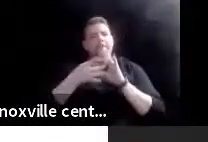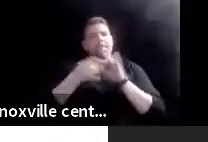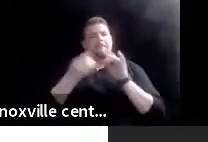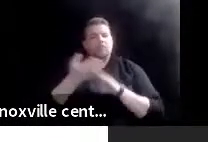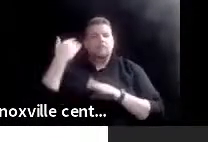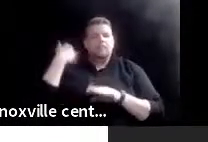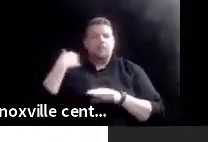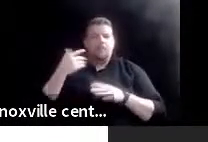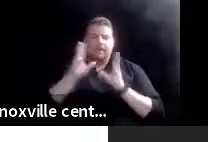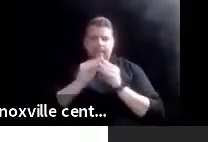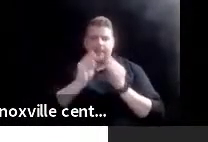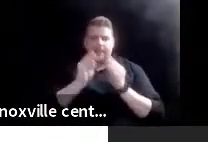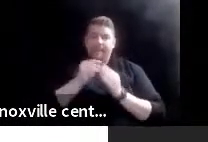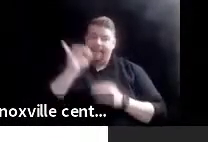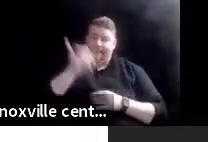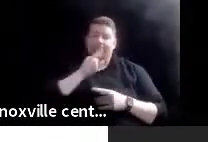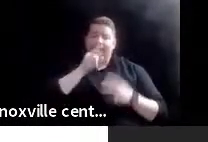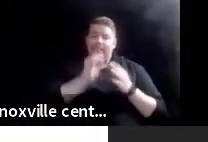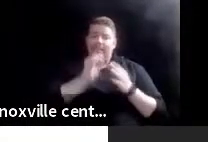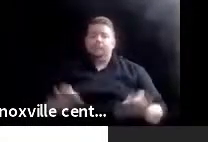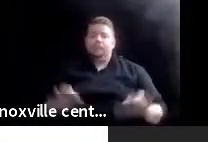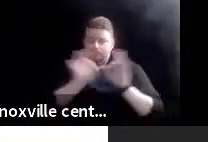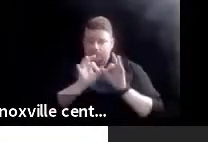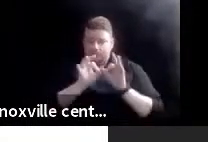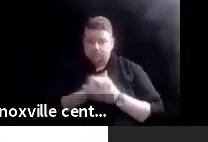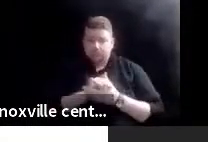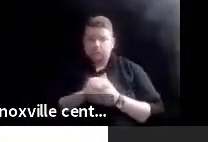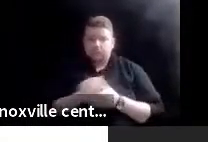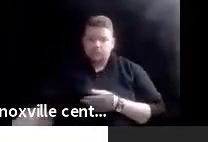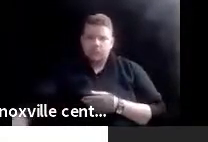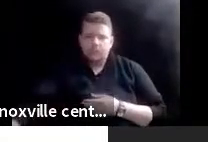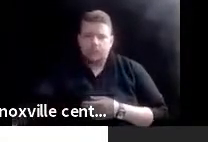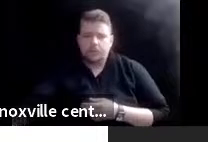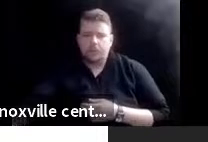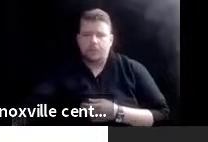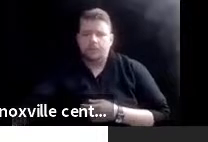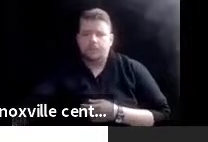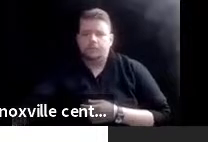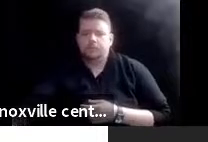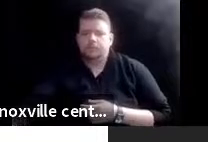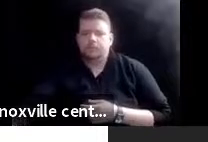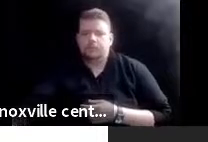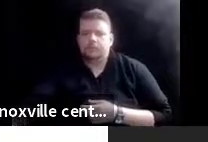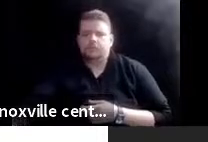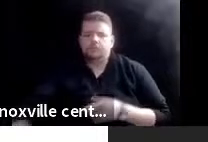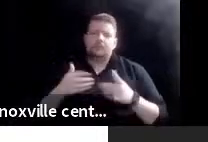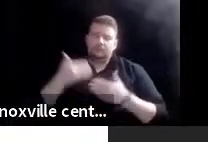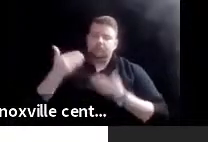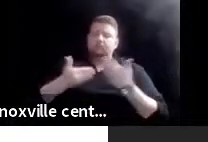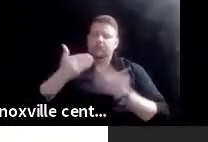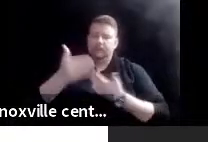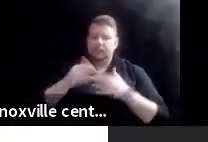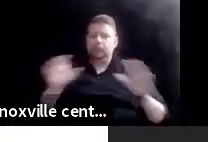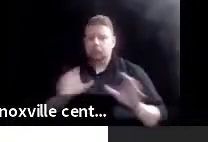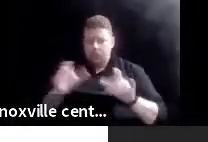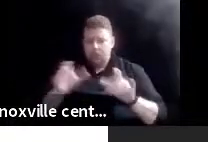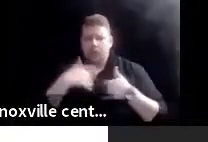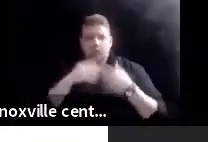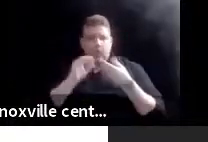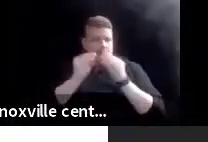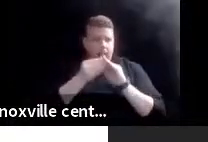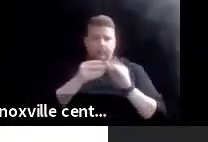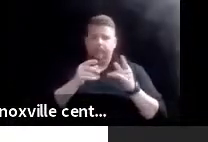before that it was important that we, as we move into this next phase, that we make sure that no numbers are